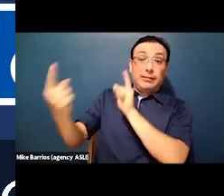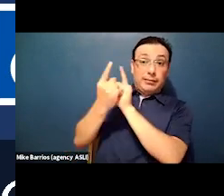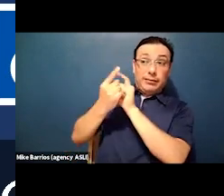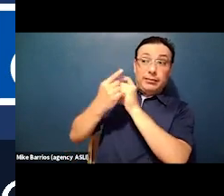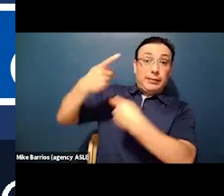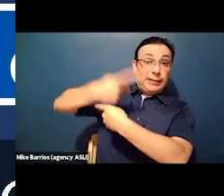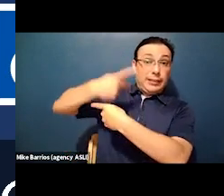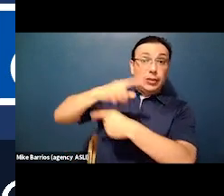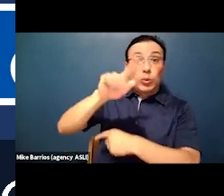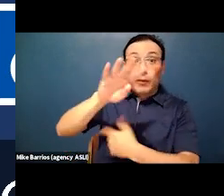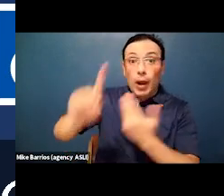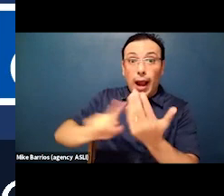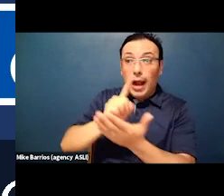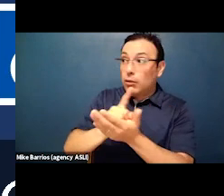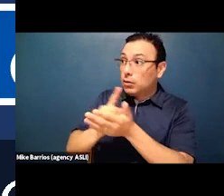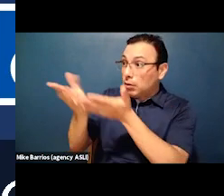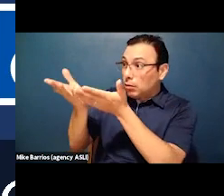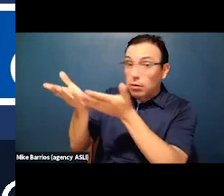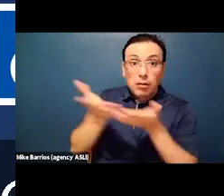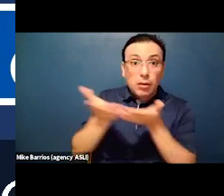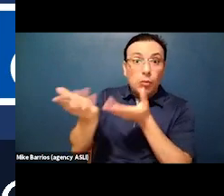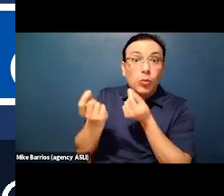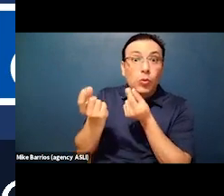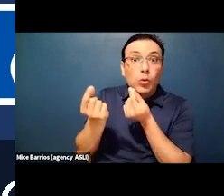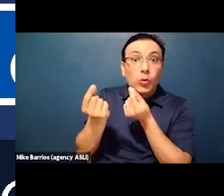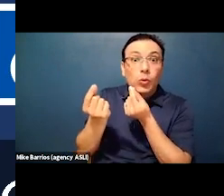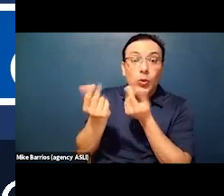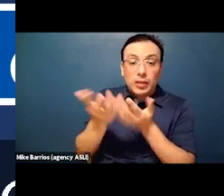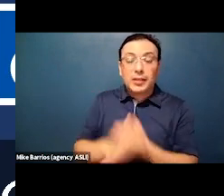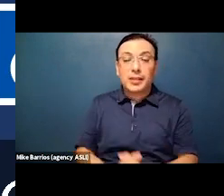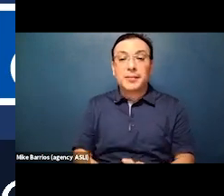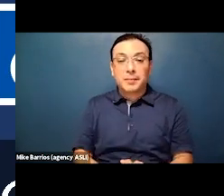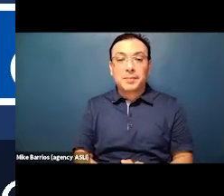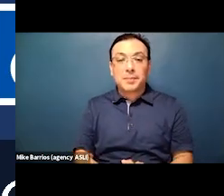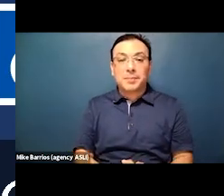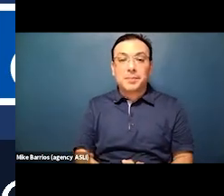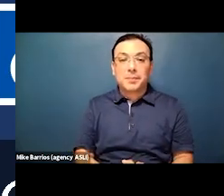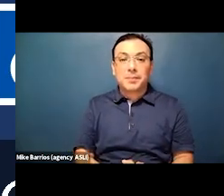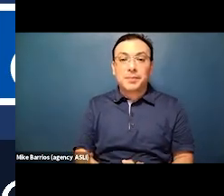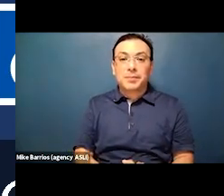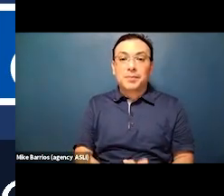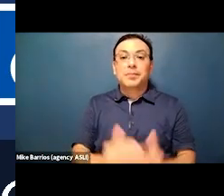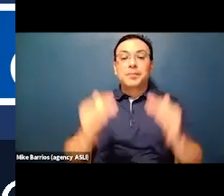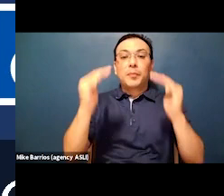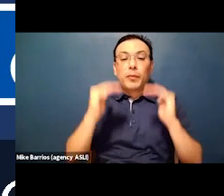beginning. We also saw disparities in accessibility. You know, that the vaccine sites weren't always